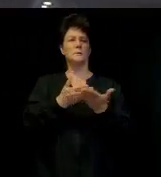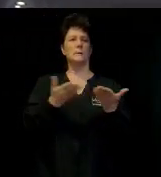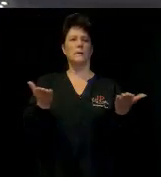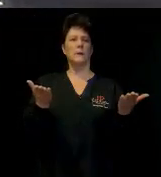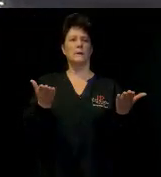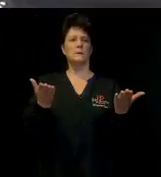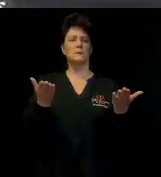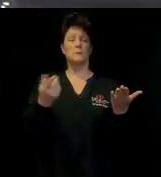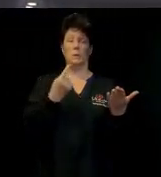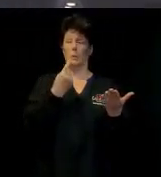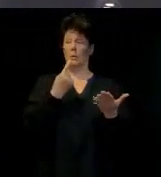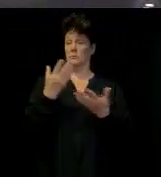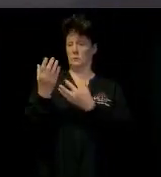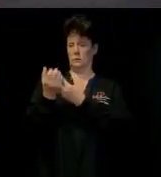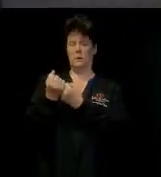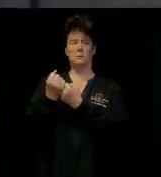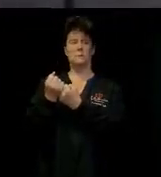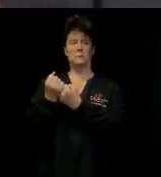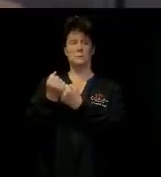Trust. Hope.